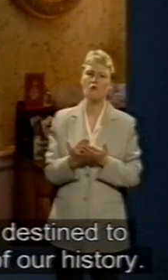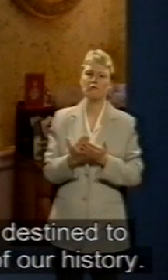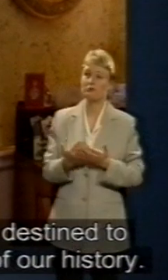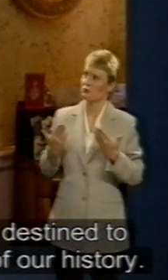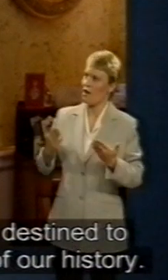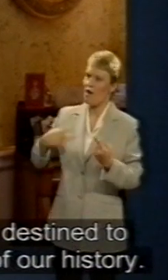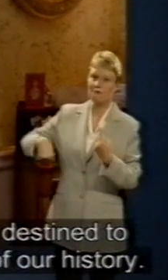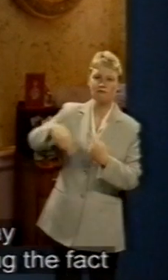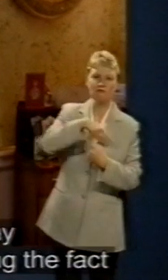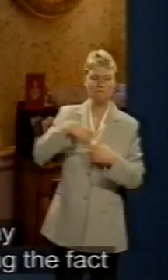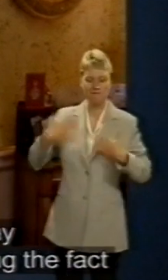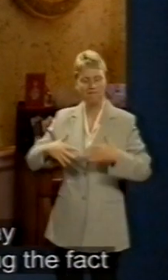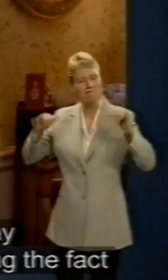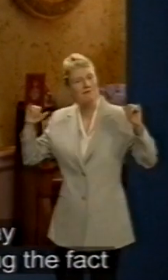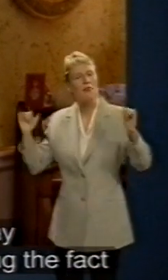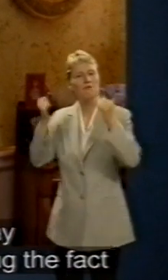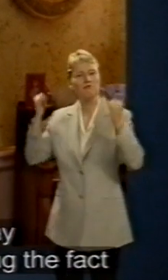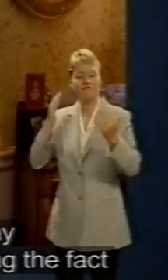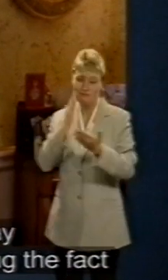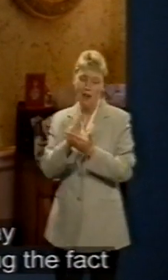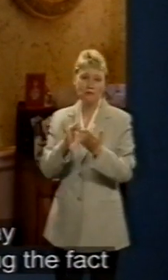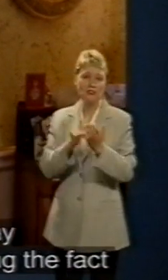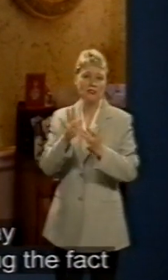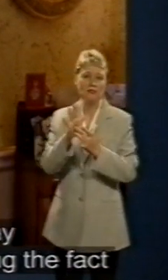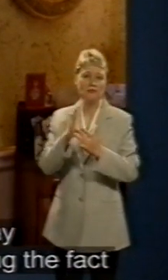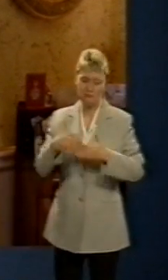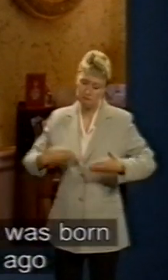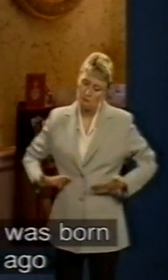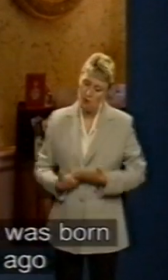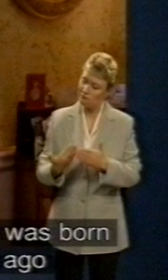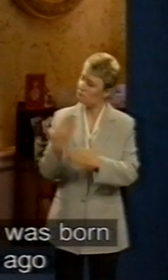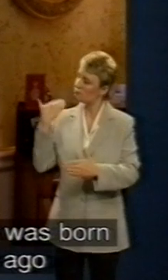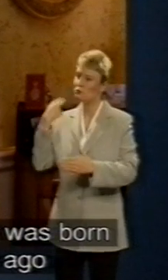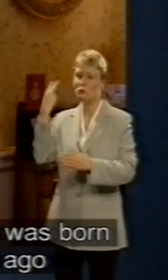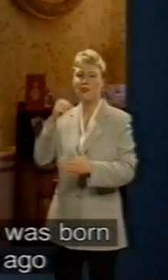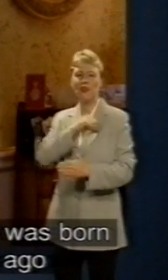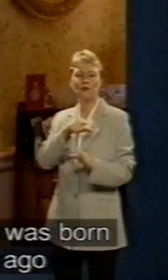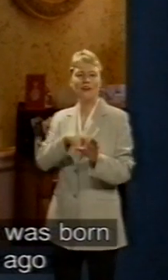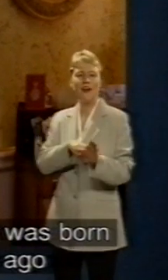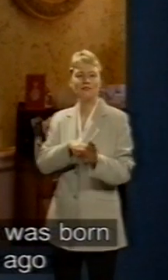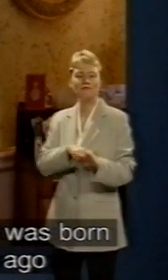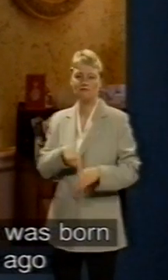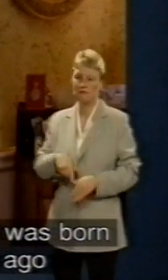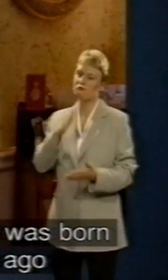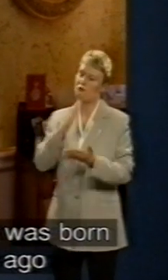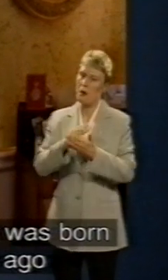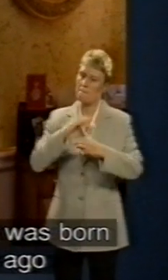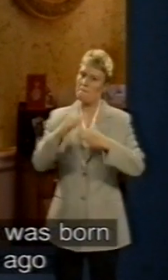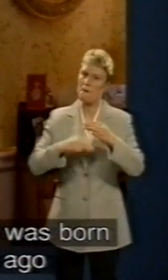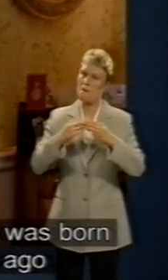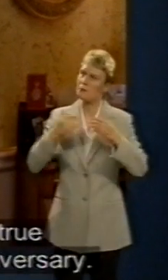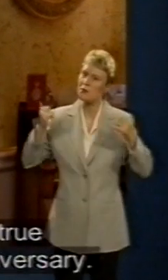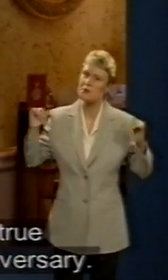history. And today we are celebrating the fact that Jesus Christ was born 2,000 years